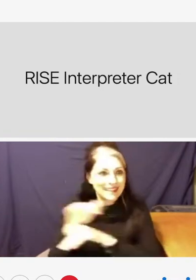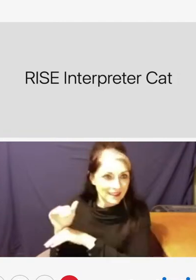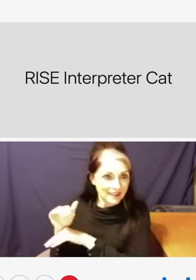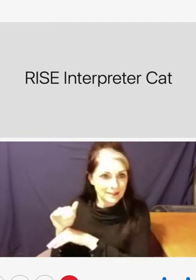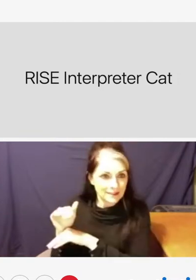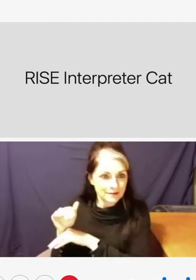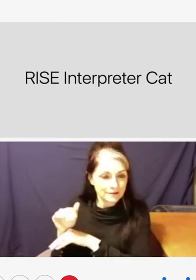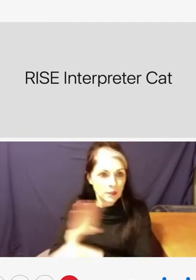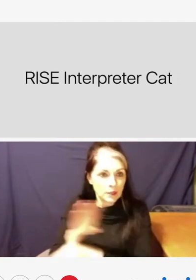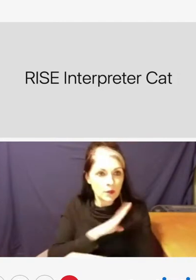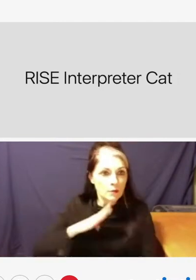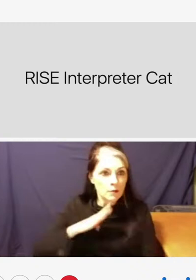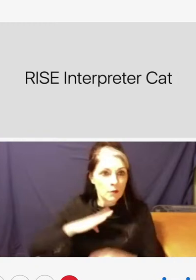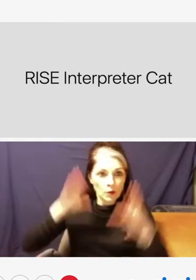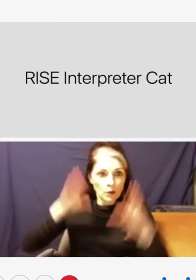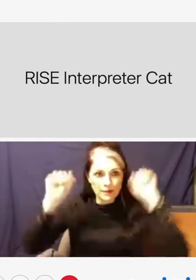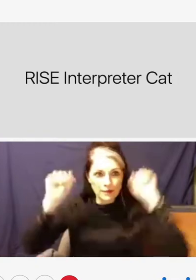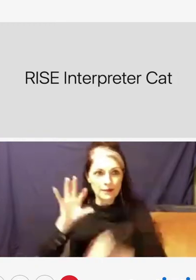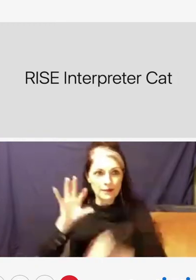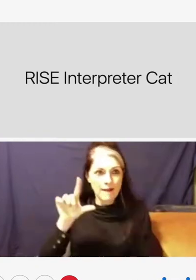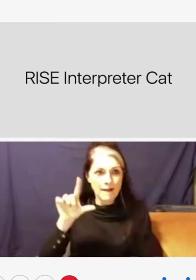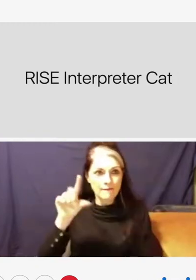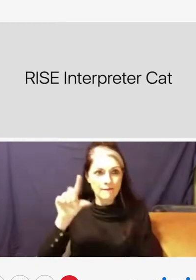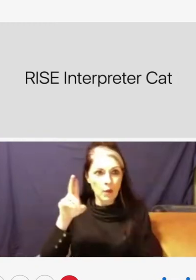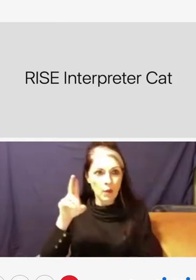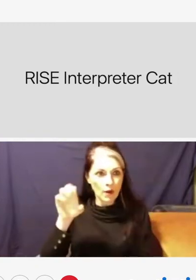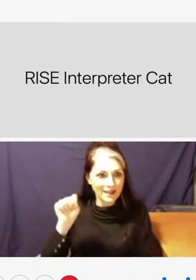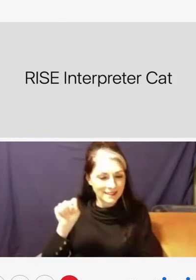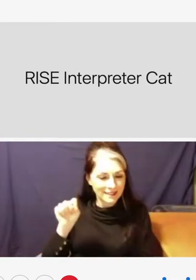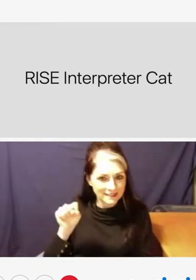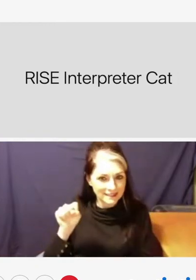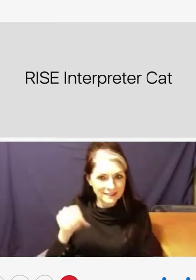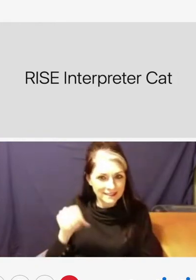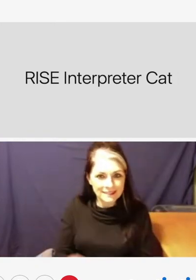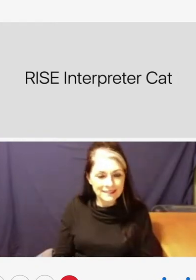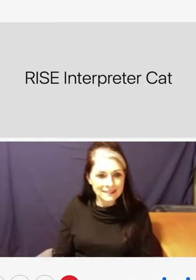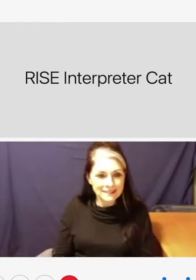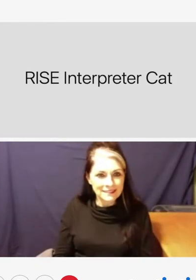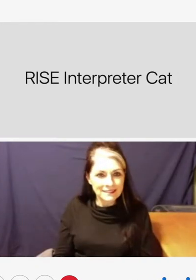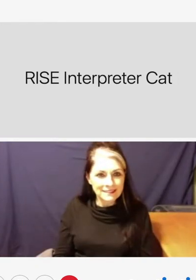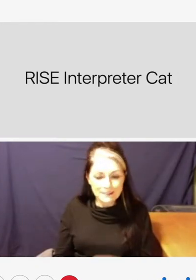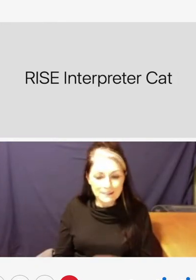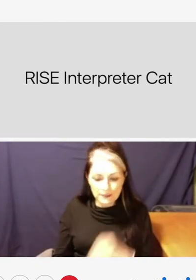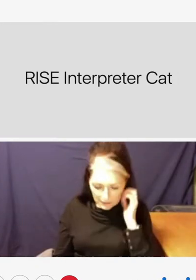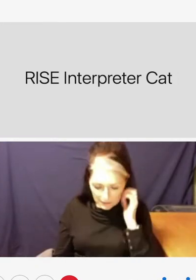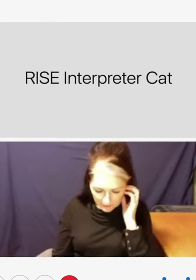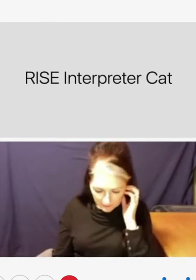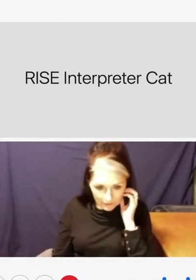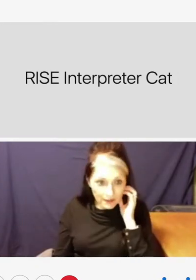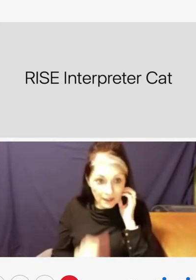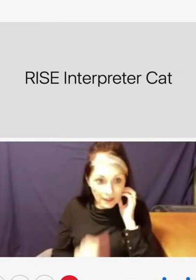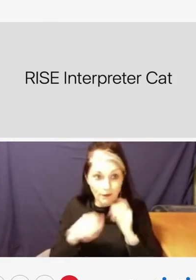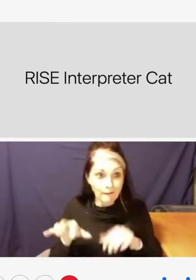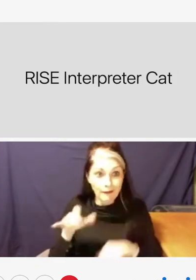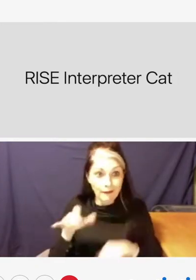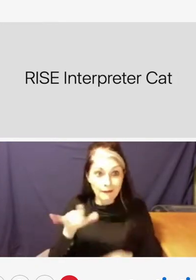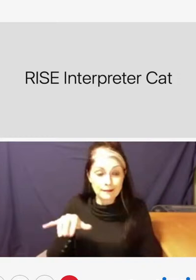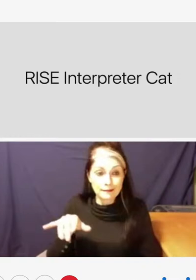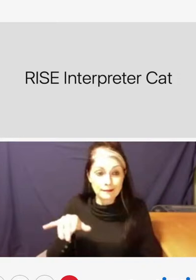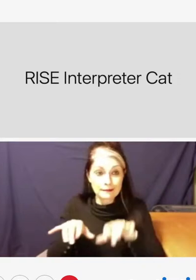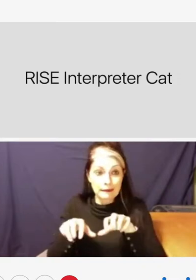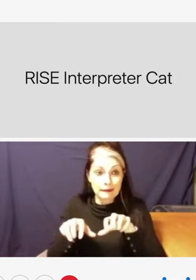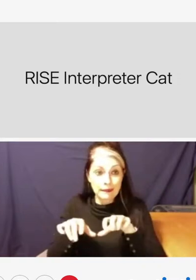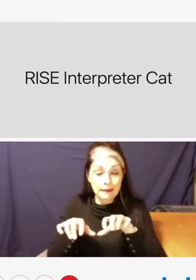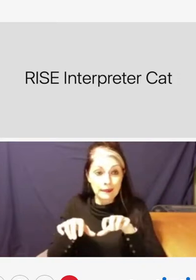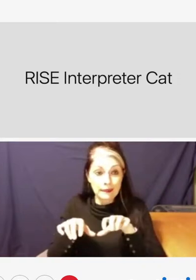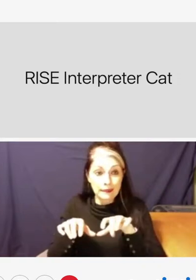Flores yes is there no not a that's not a typo yeah so yeah so it's gonna take a little